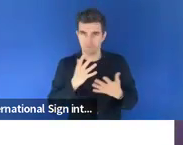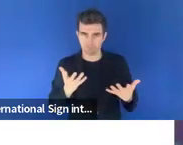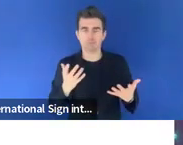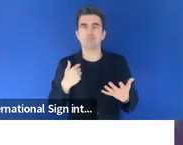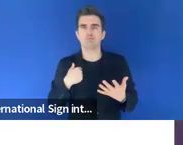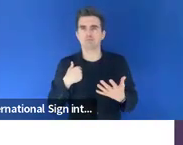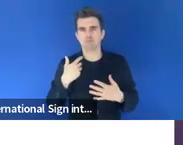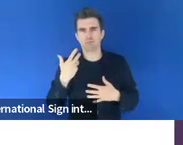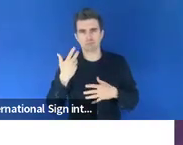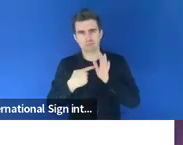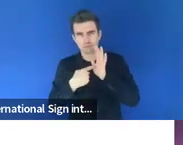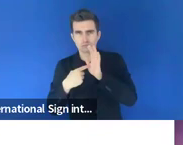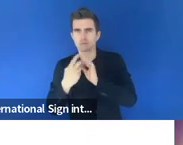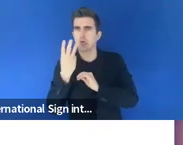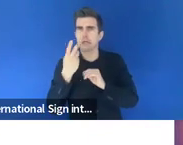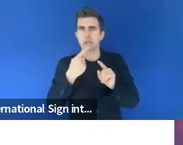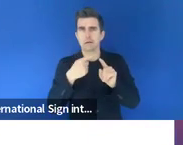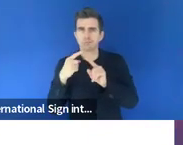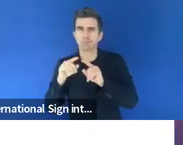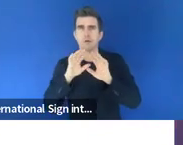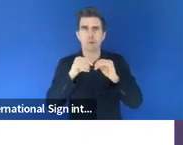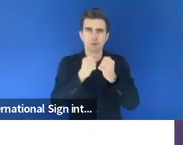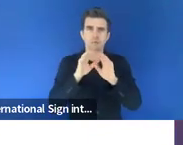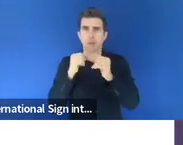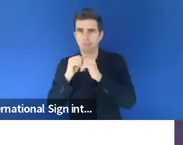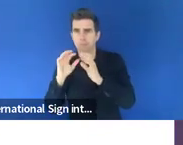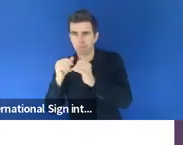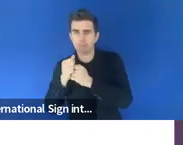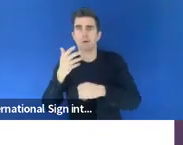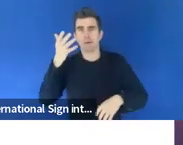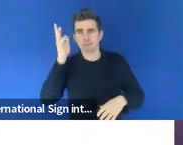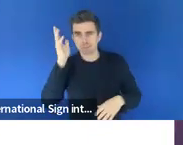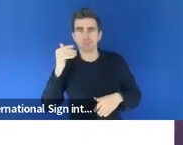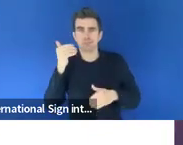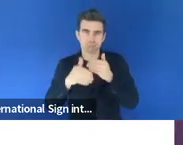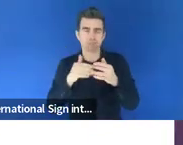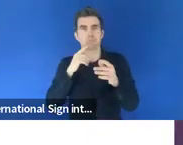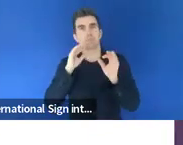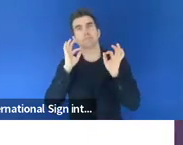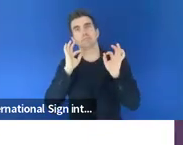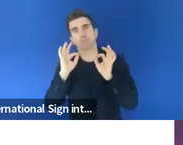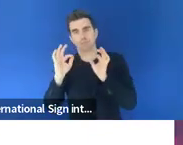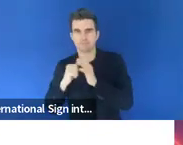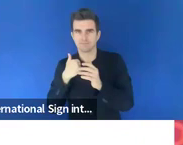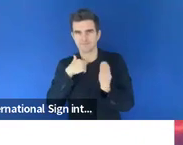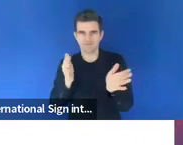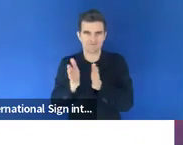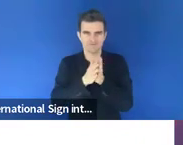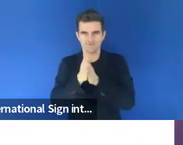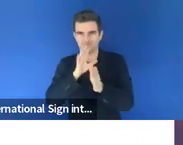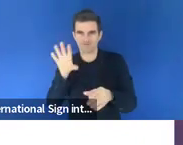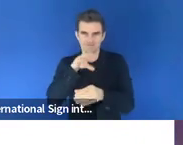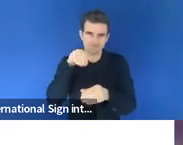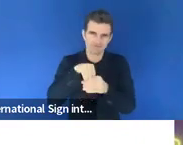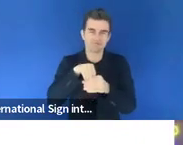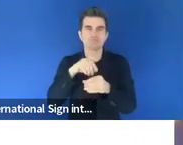exciting. I'm thrilled to be part of it, and I trust that anyone from the Latin America region or internationally who's